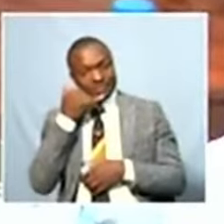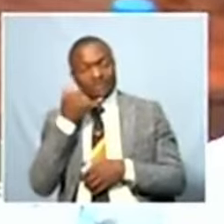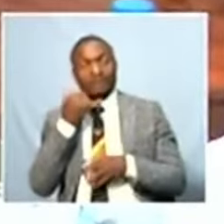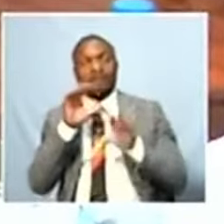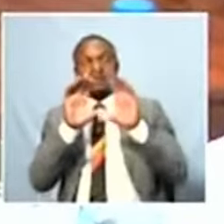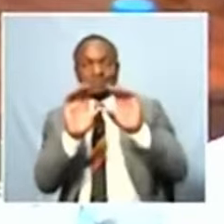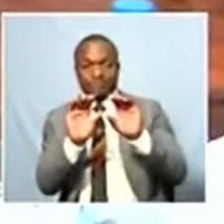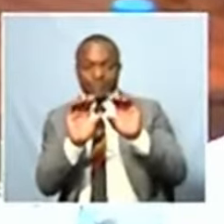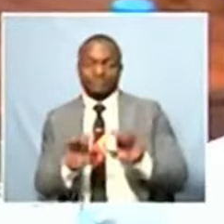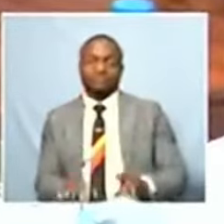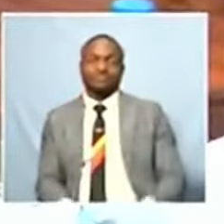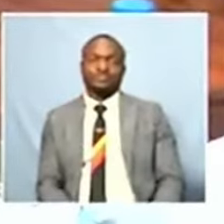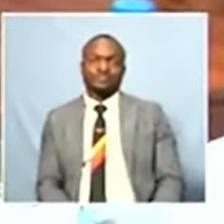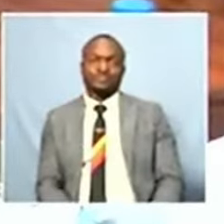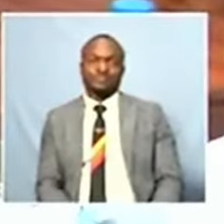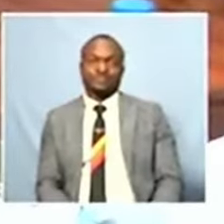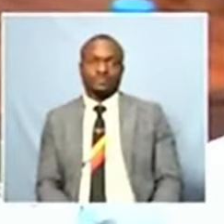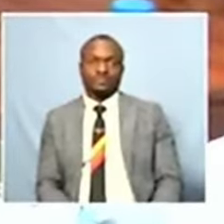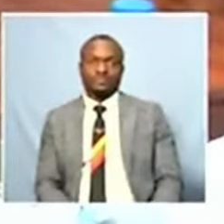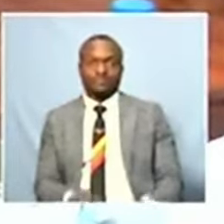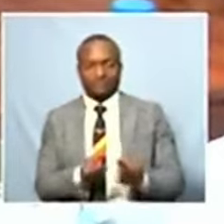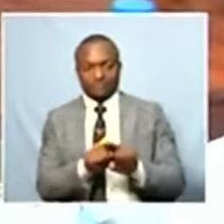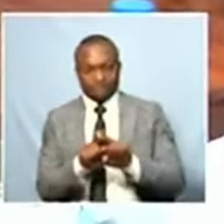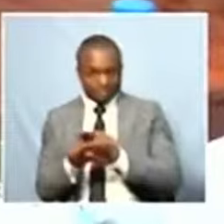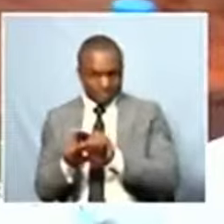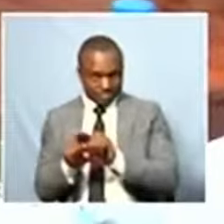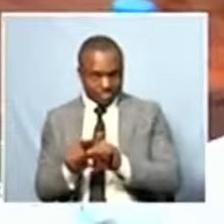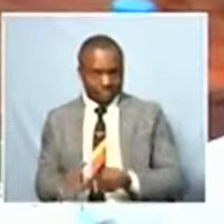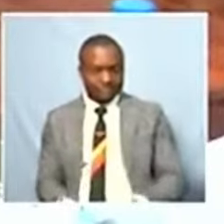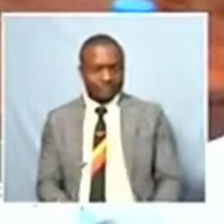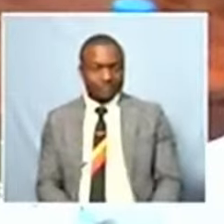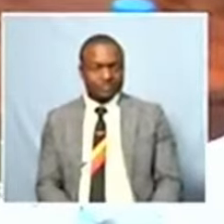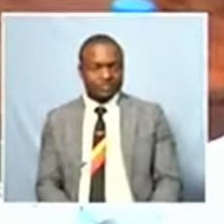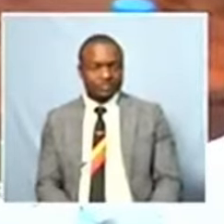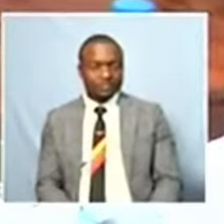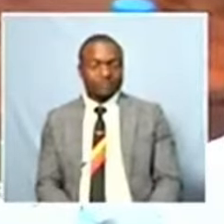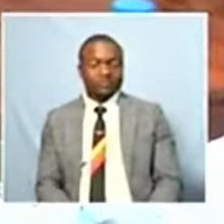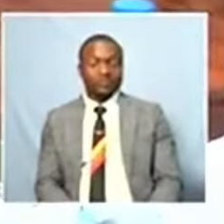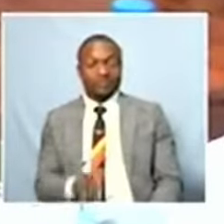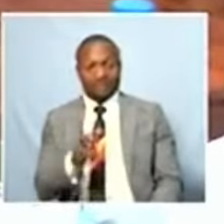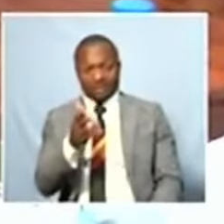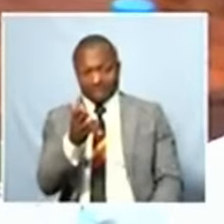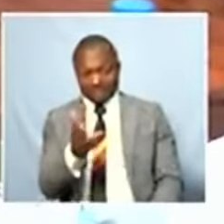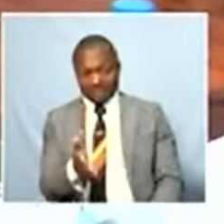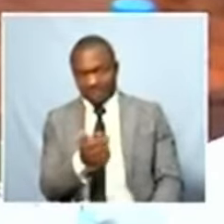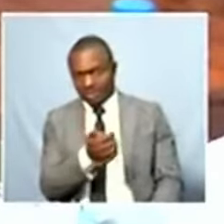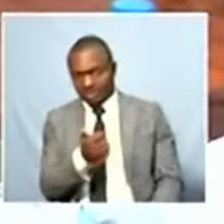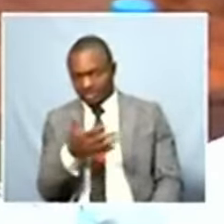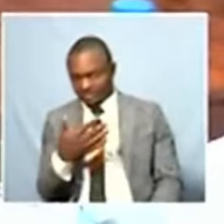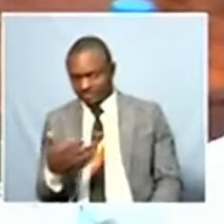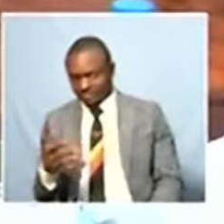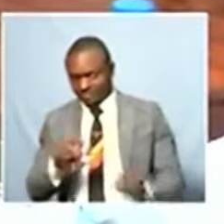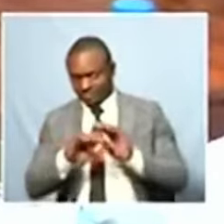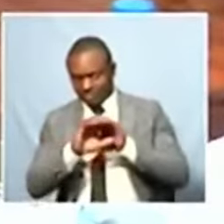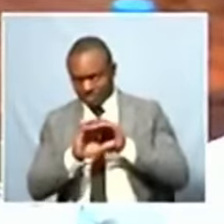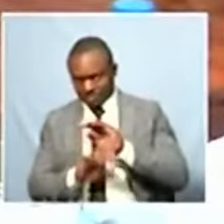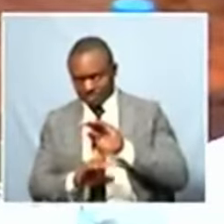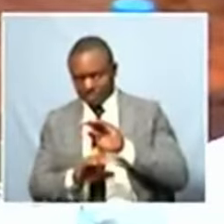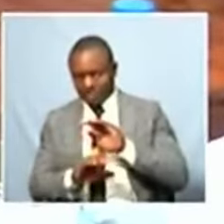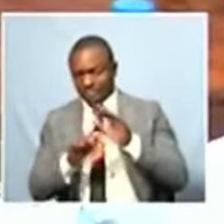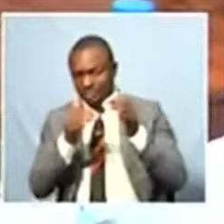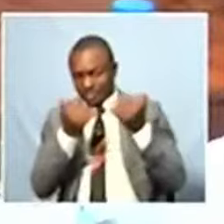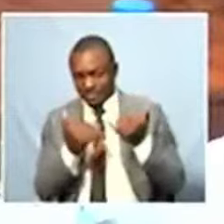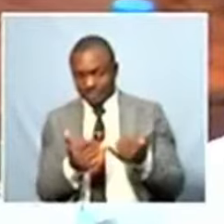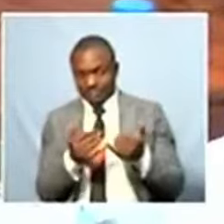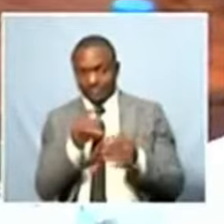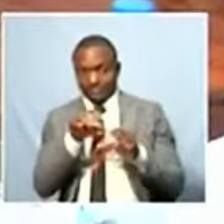it. Then also, there's another component, CG, under now where you